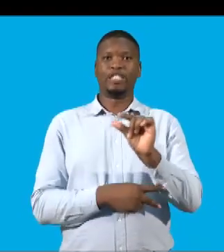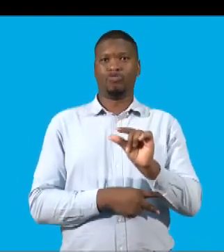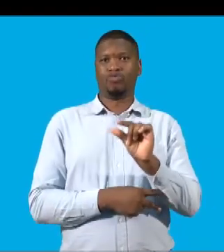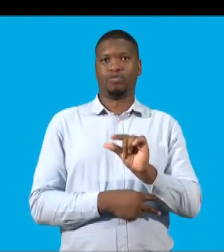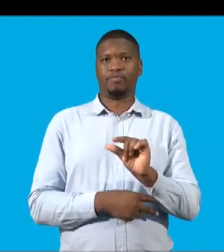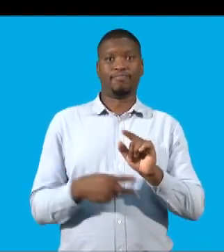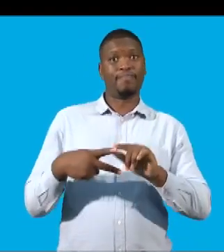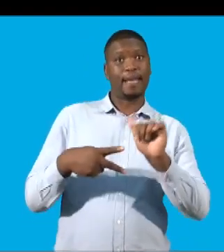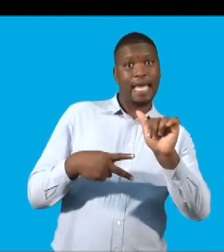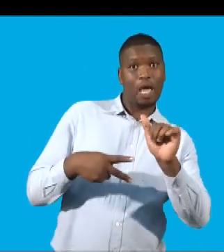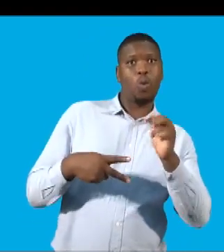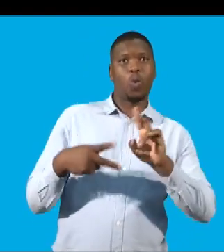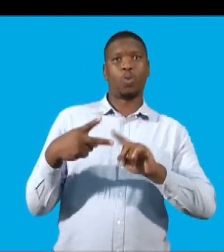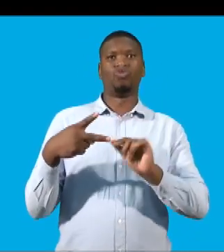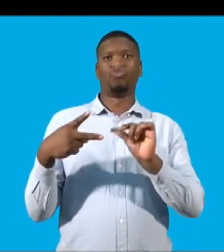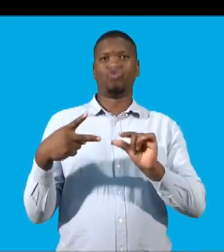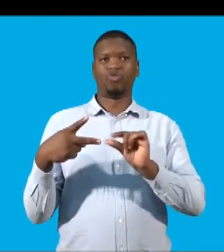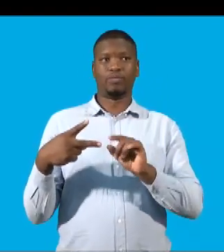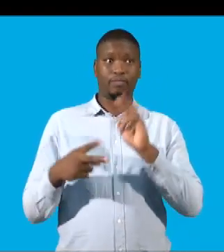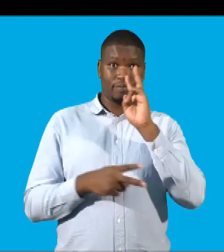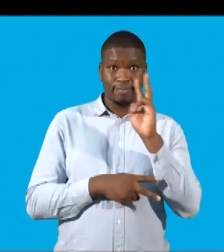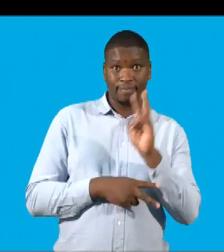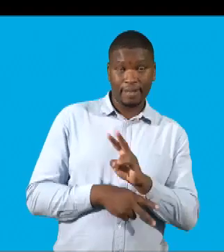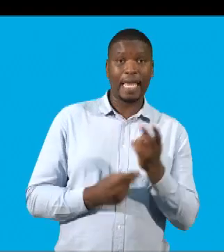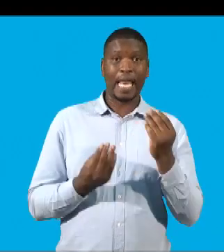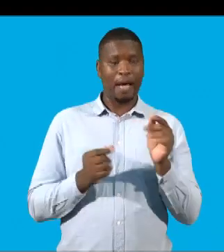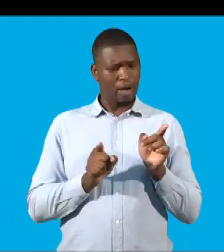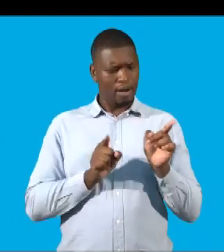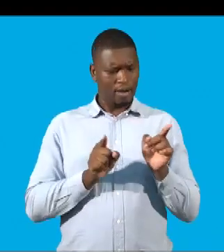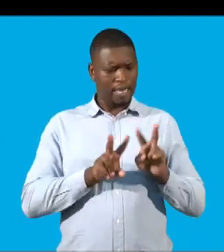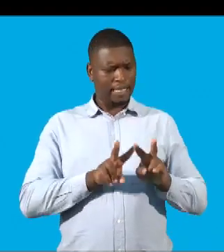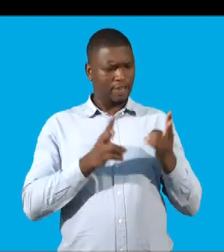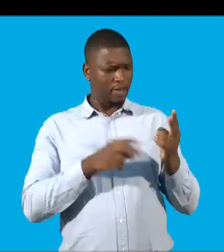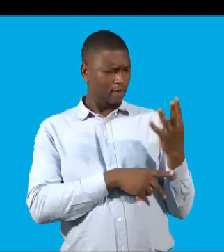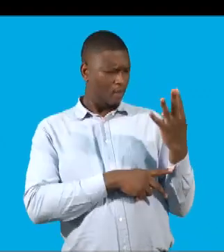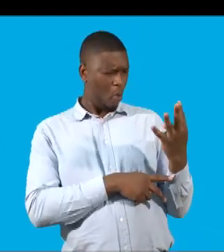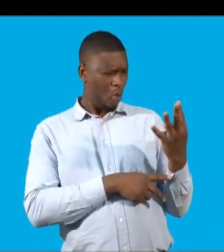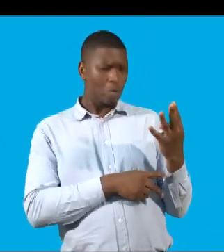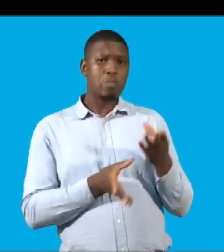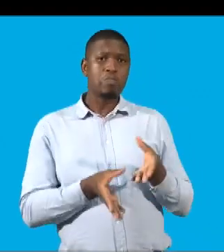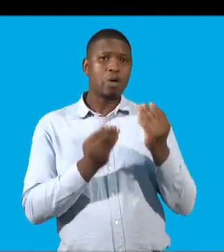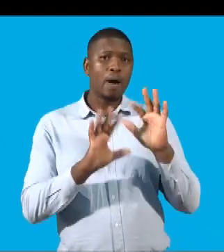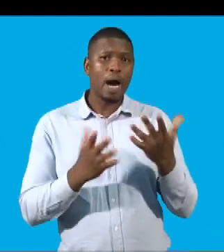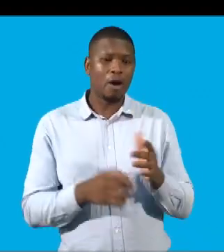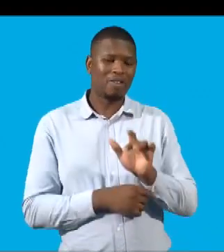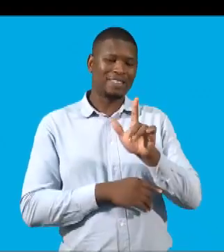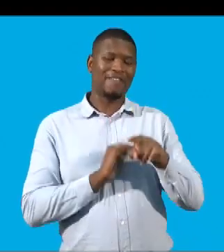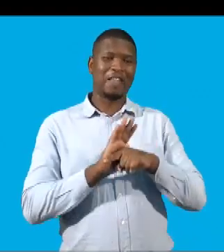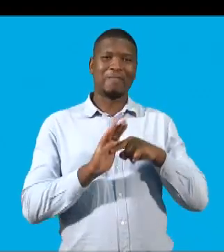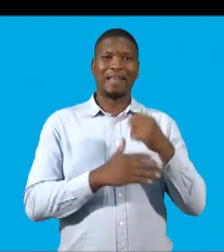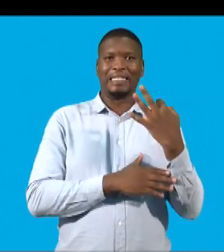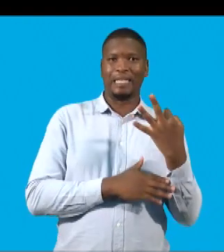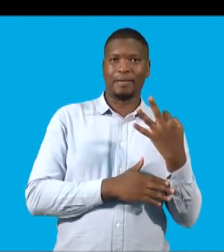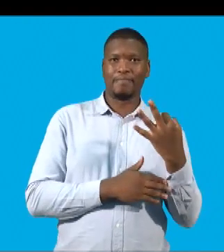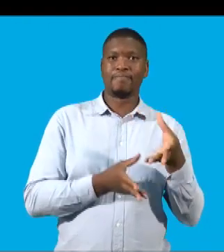series. So we can see there that the difference between those two numbers is 4. And how do we get that 4? We said